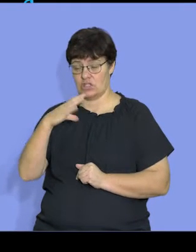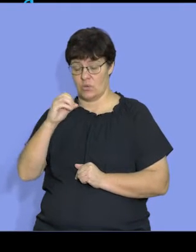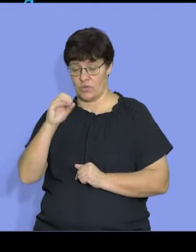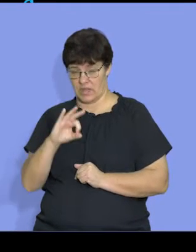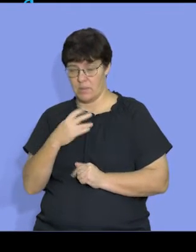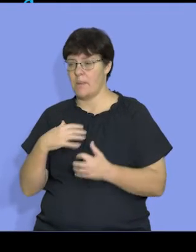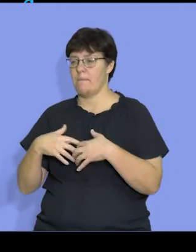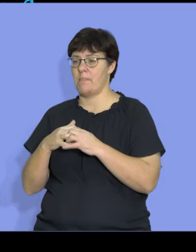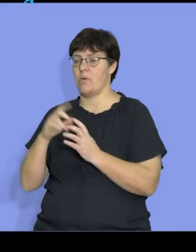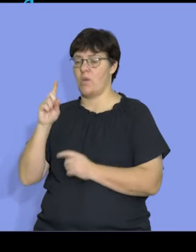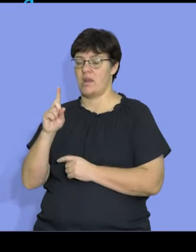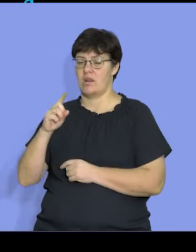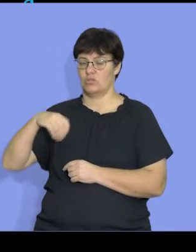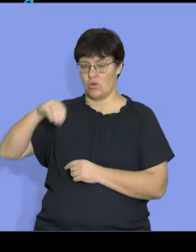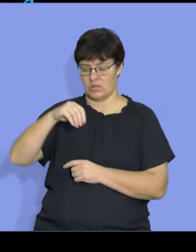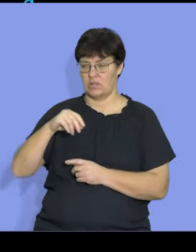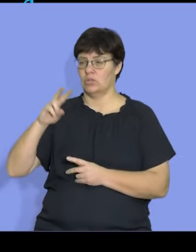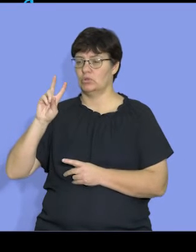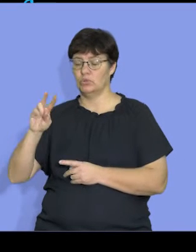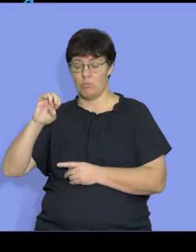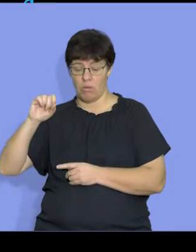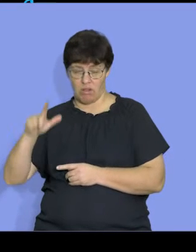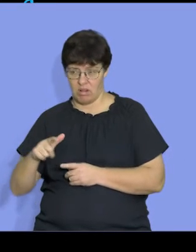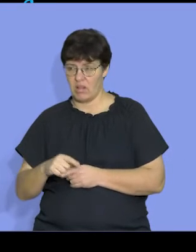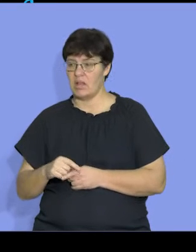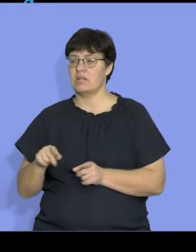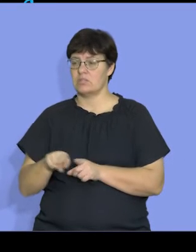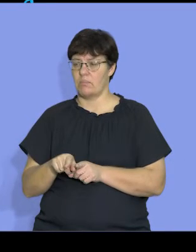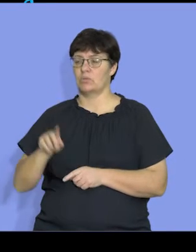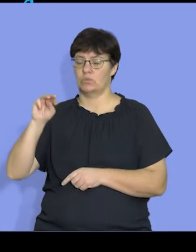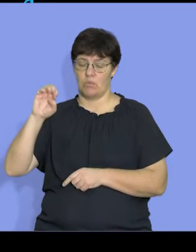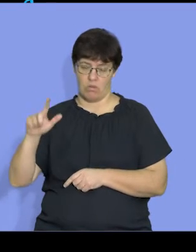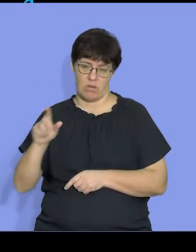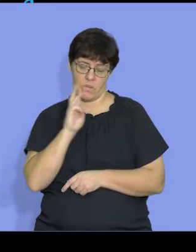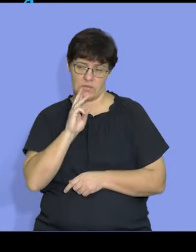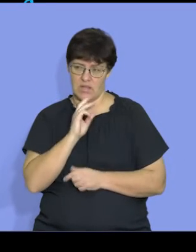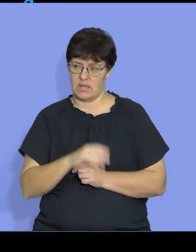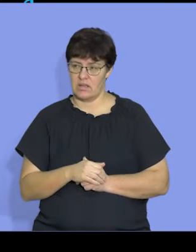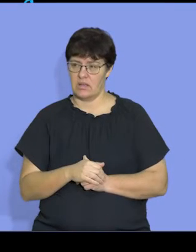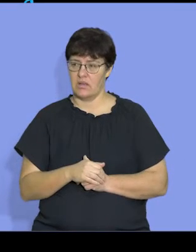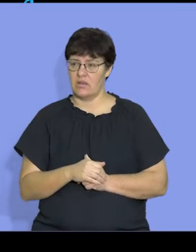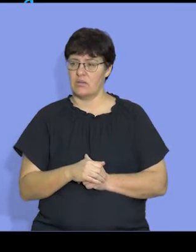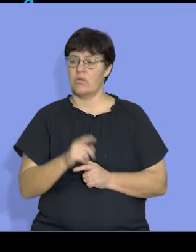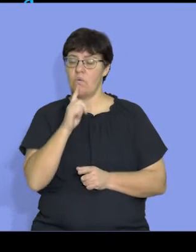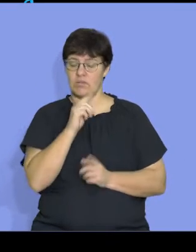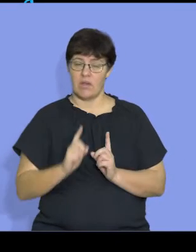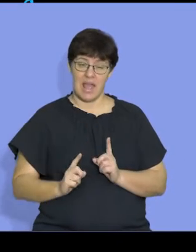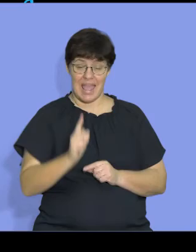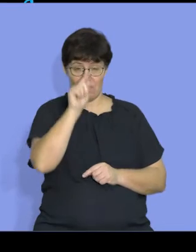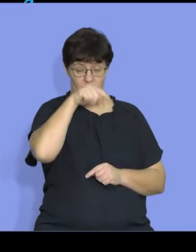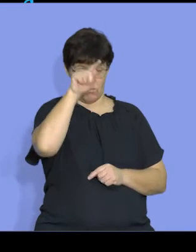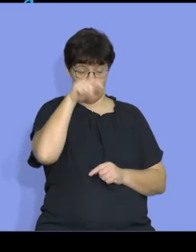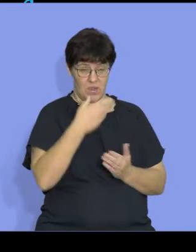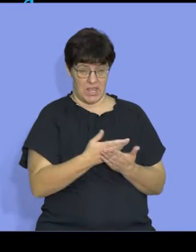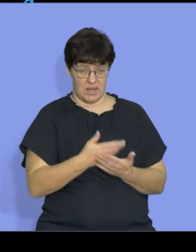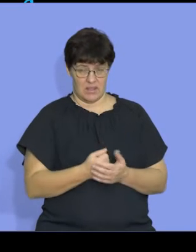mole of the salt, 2 moles of carbon dioxide, and 2 moles of water. So we can also put an arrow there. So